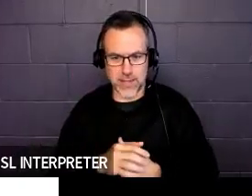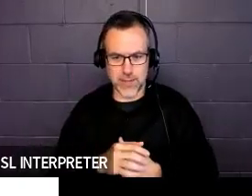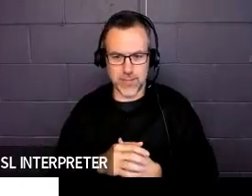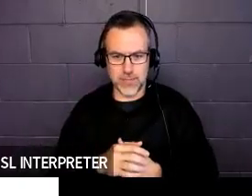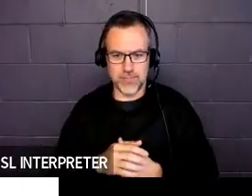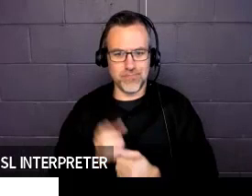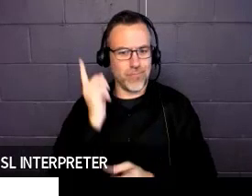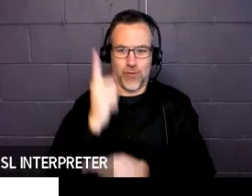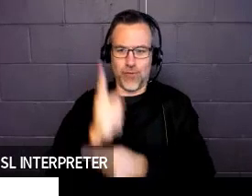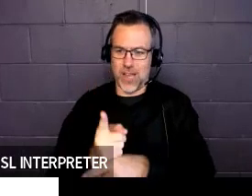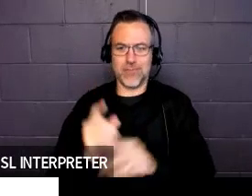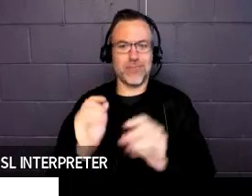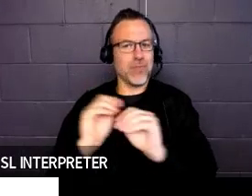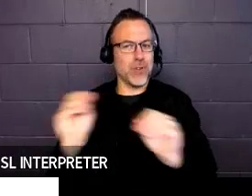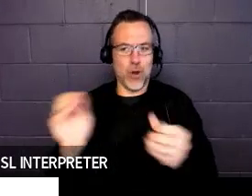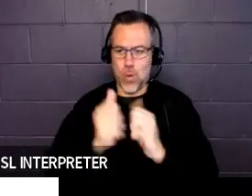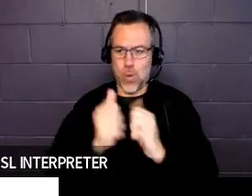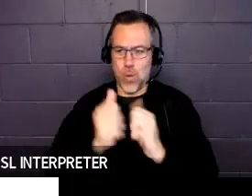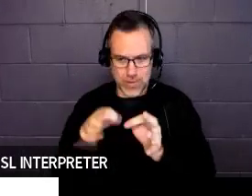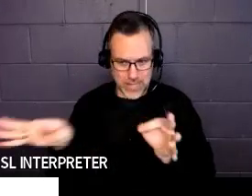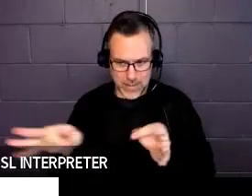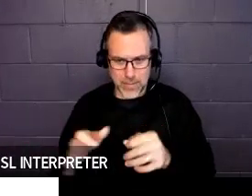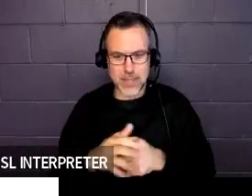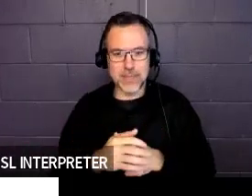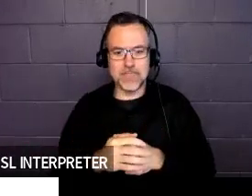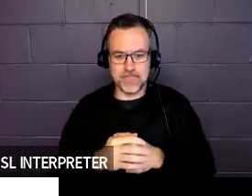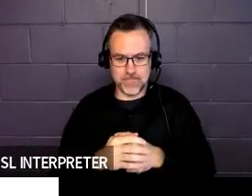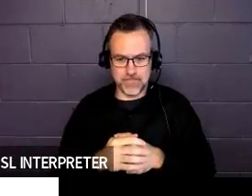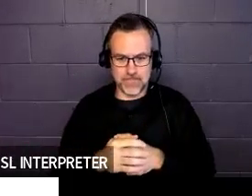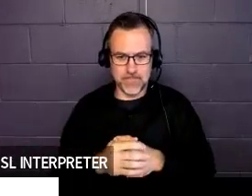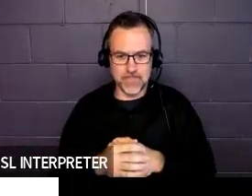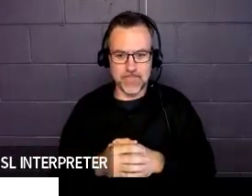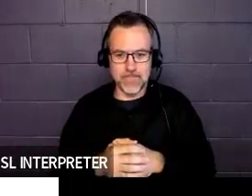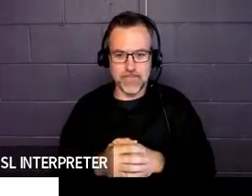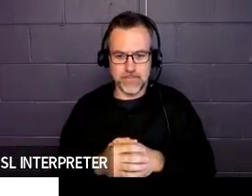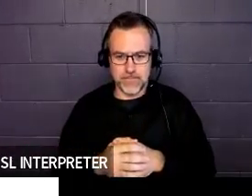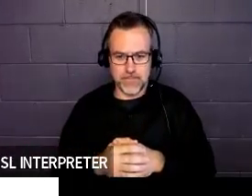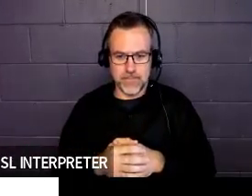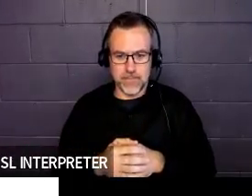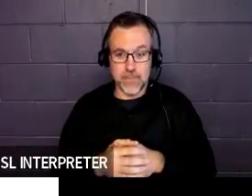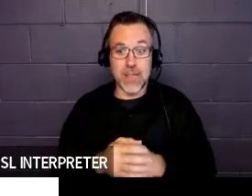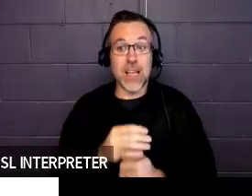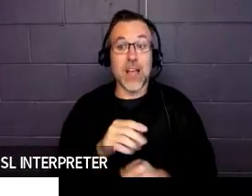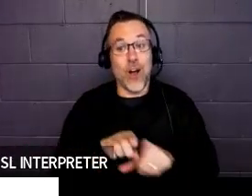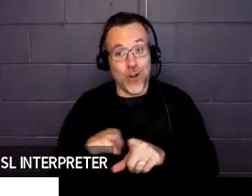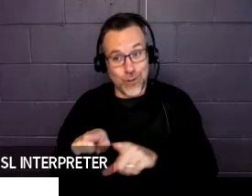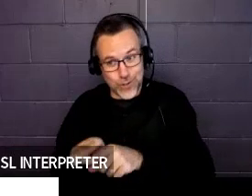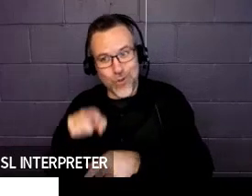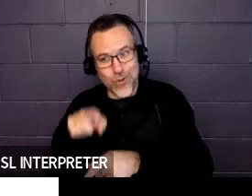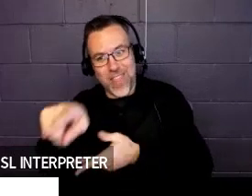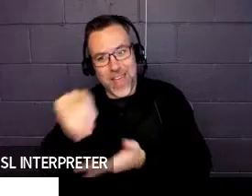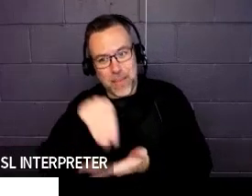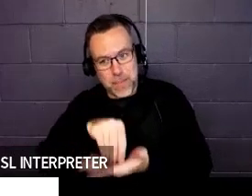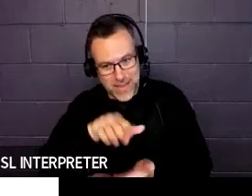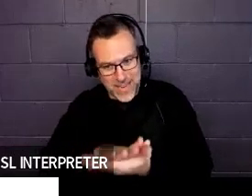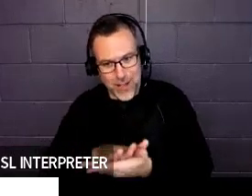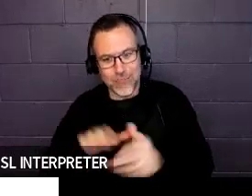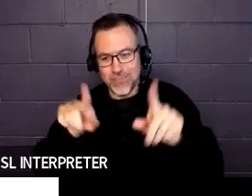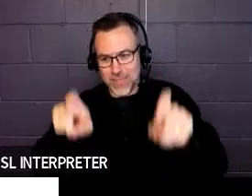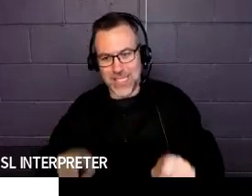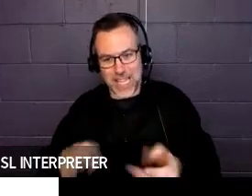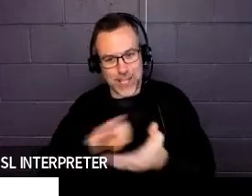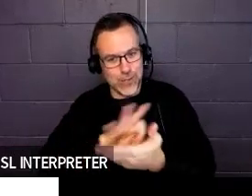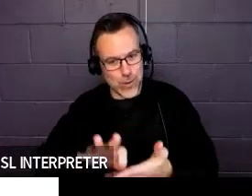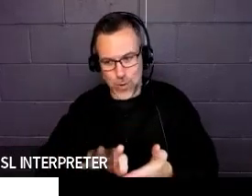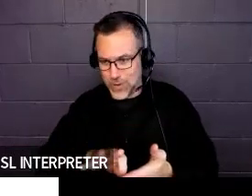right on it. No house statement. Yep. And they're using the standard score.